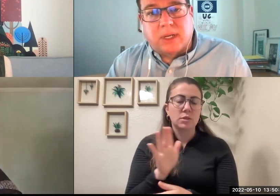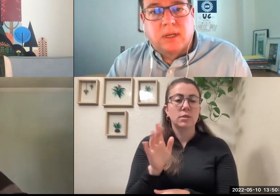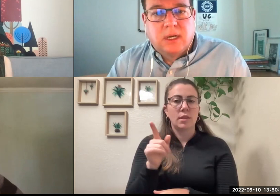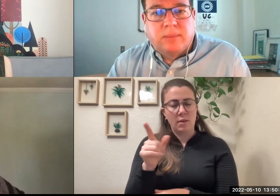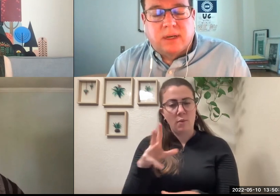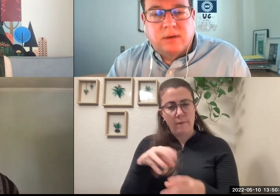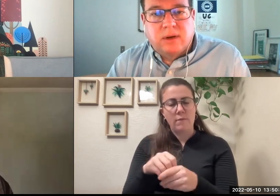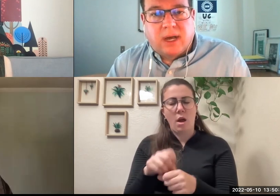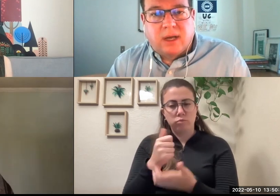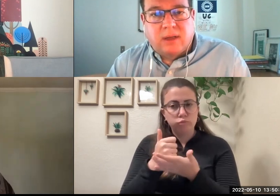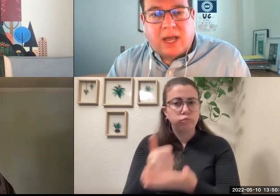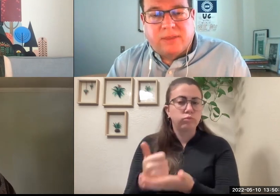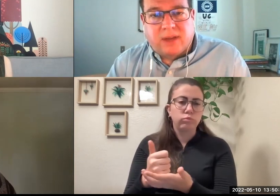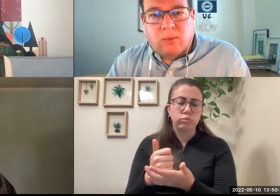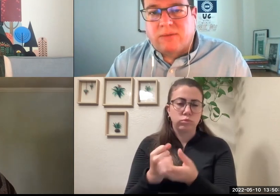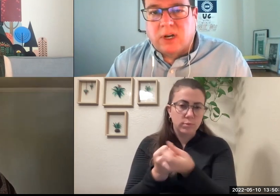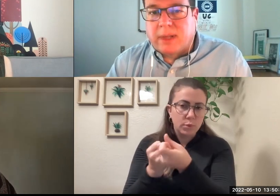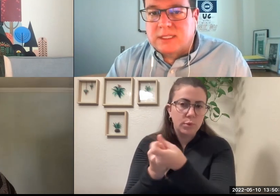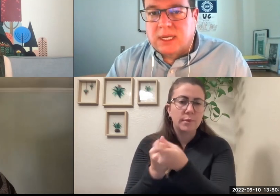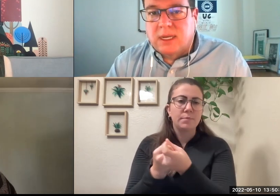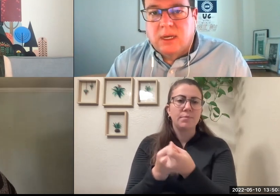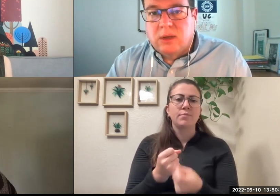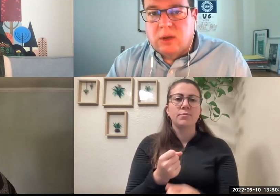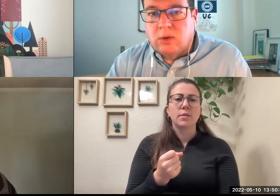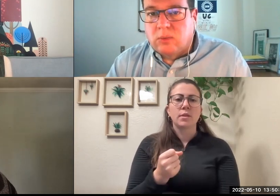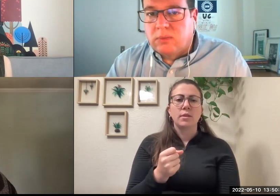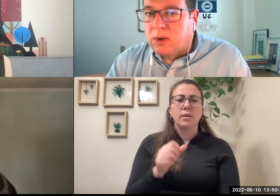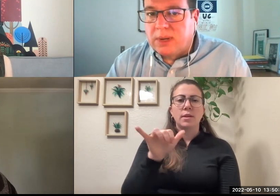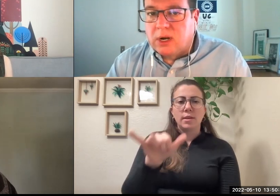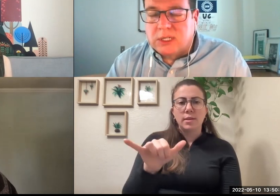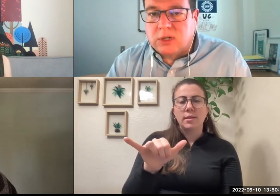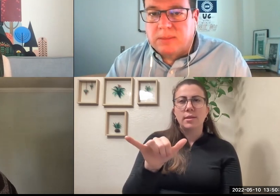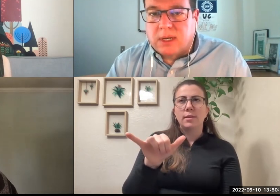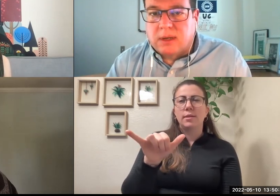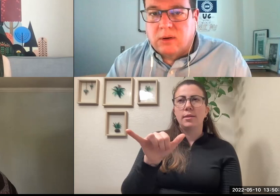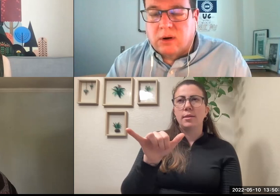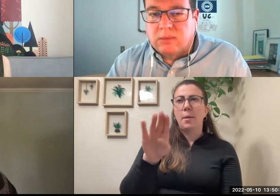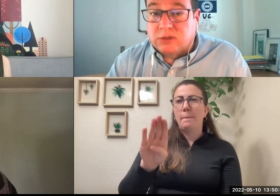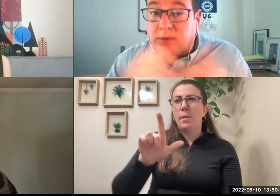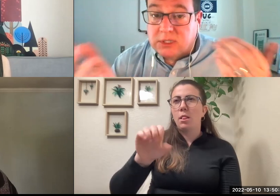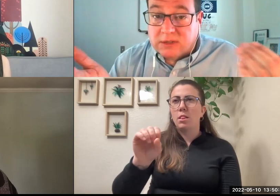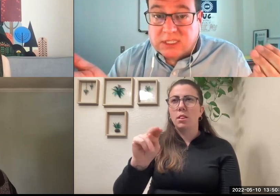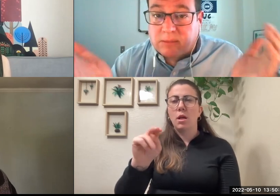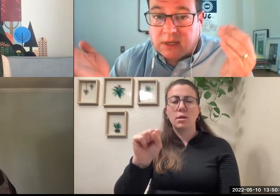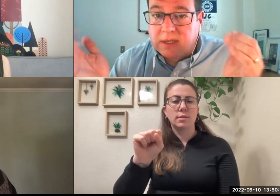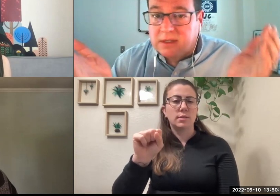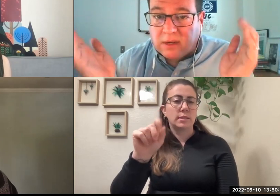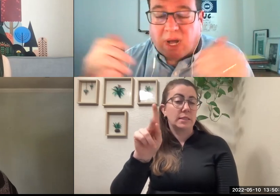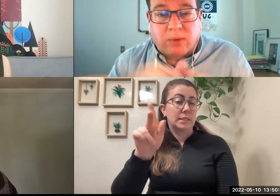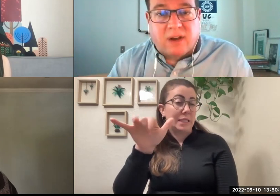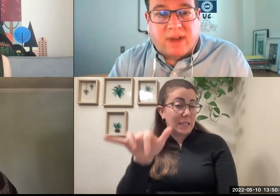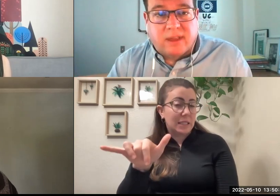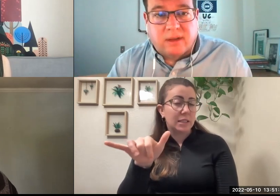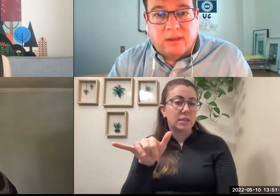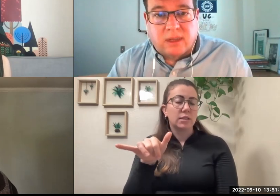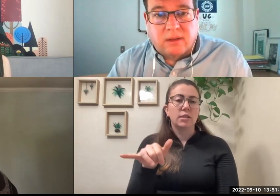yet, but I don't think if it weren't for Yablonsky, there would be no Rich Trumka, or Rich Trumka still existed, but probably